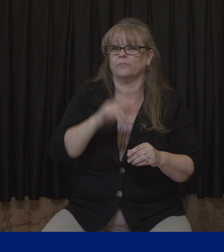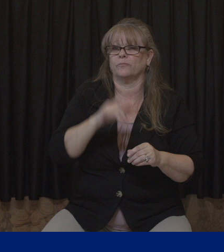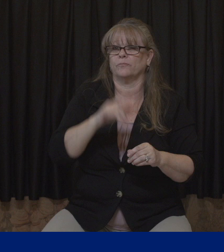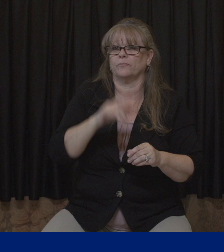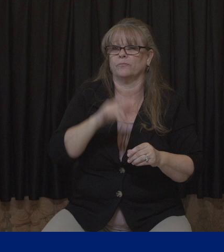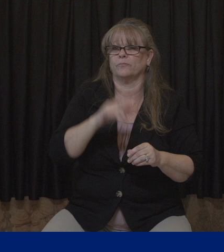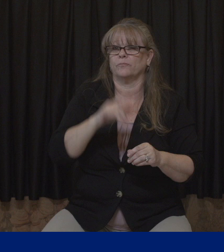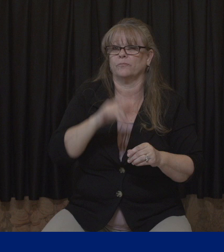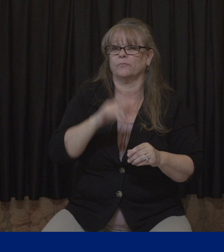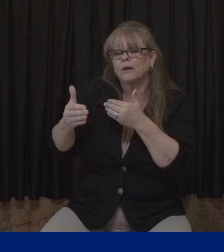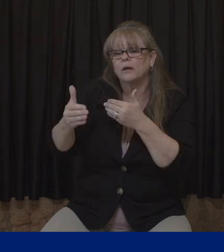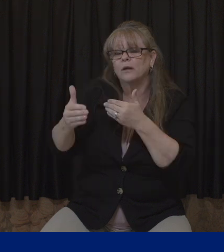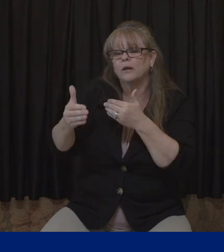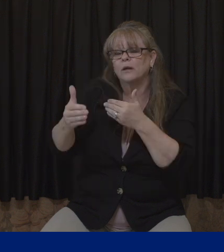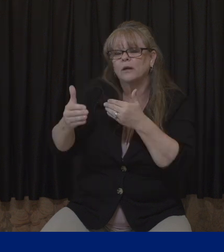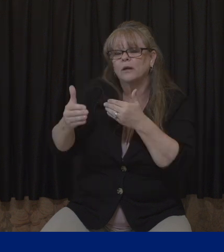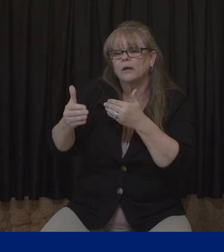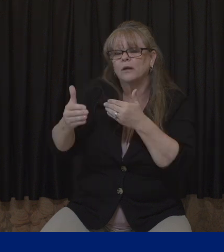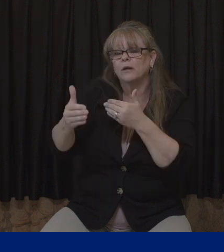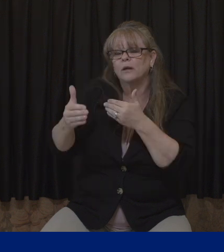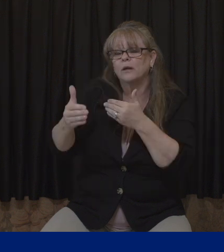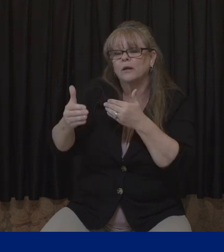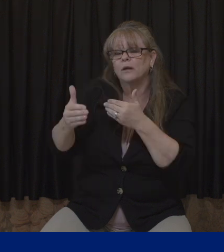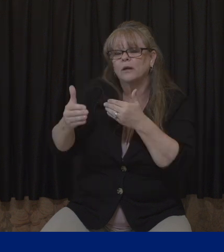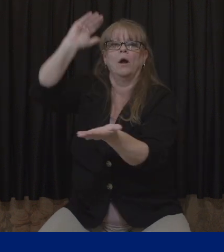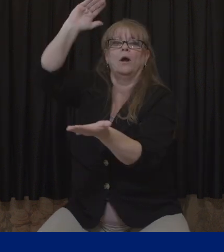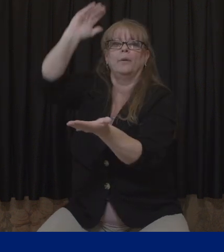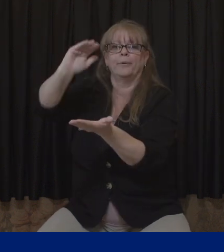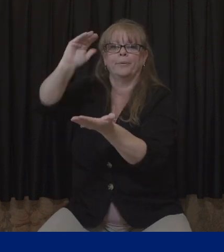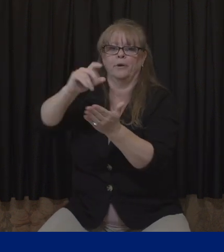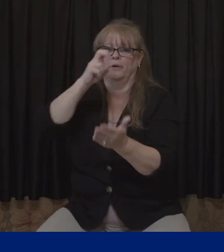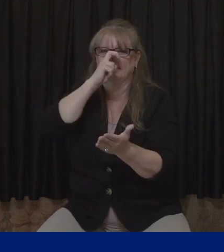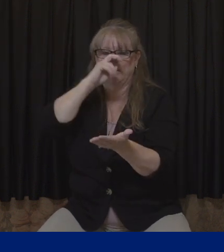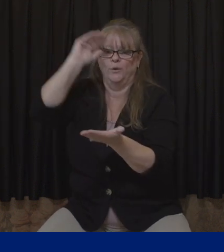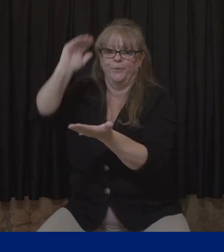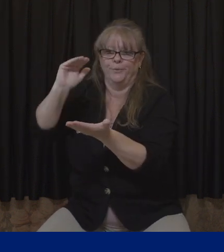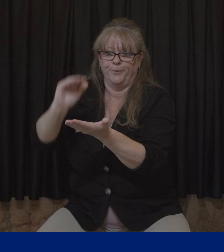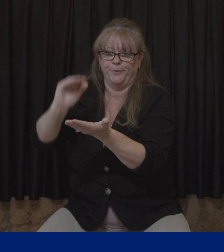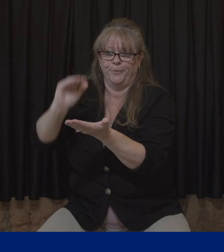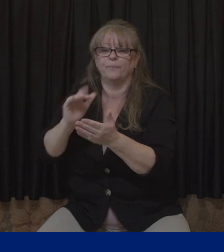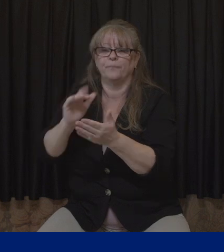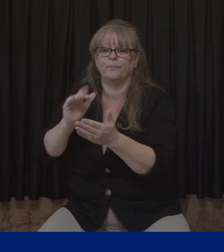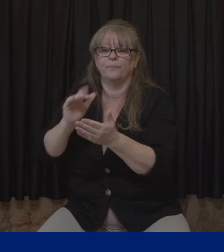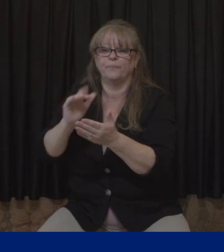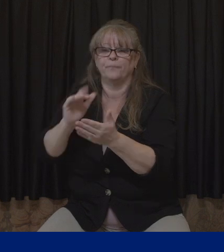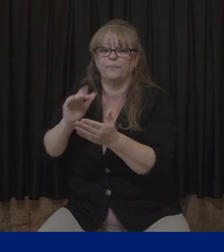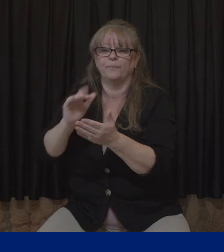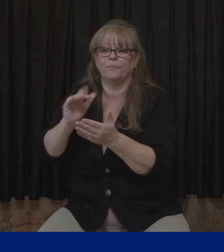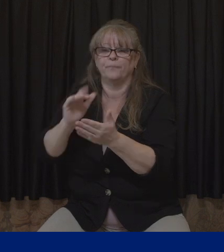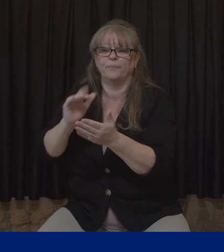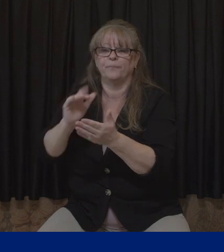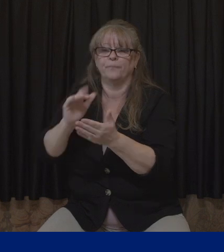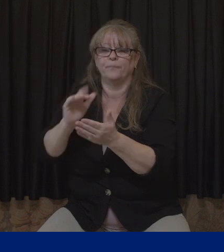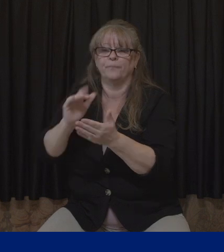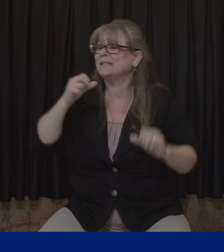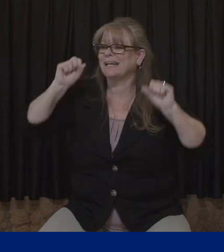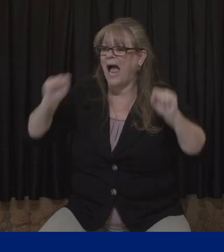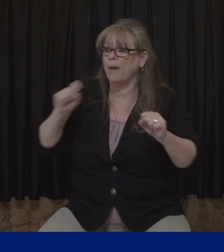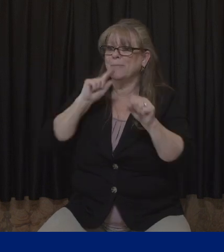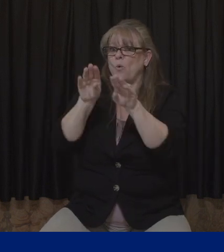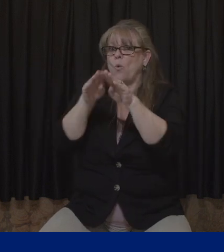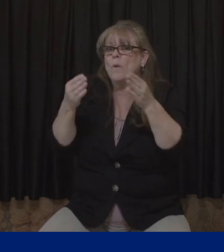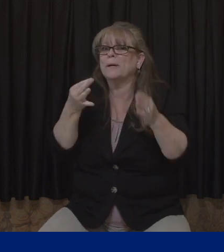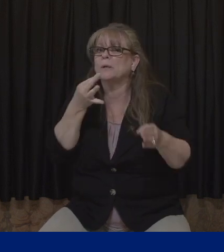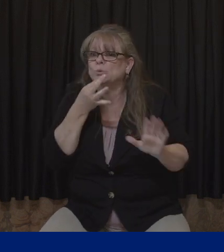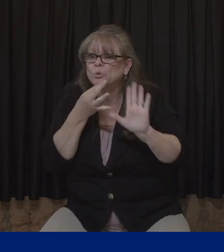restaurants can open this month, that we can have more and more ability to be able to do the things that make Colorado special. But that'll only happen